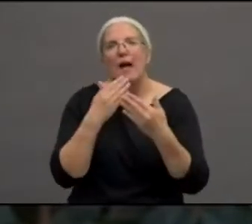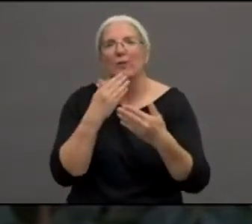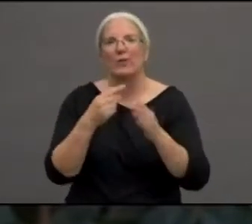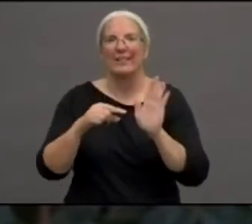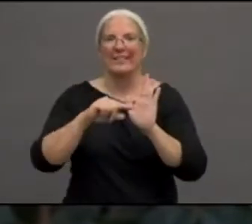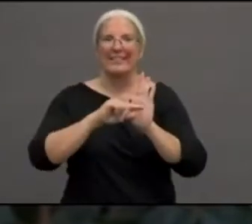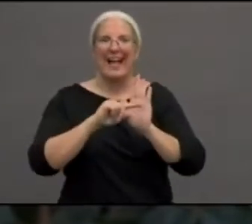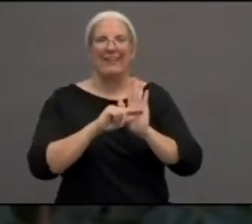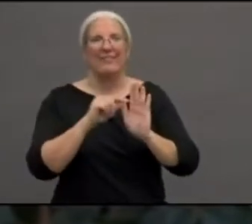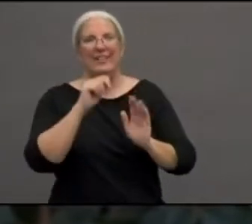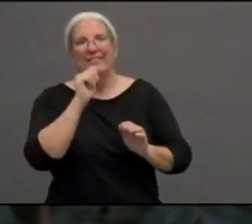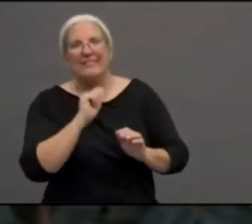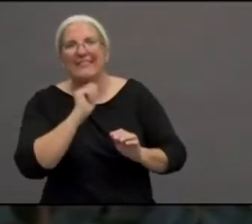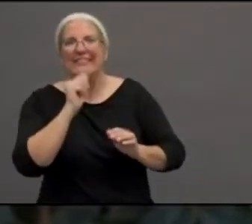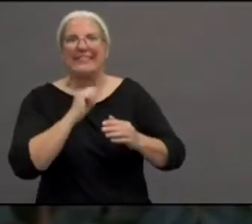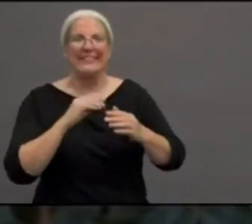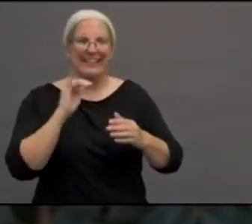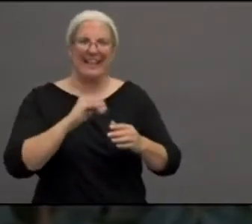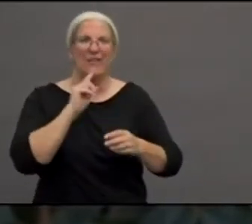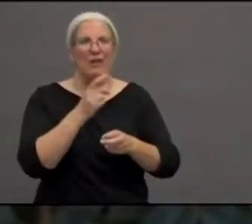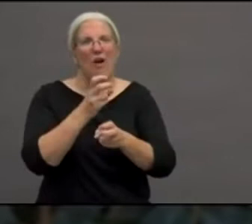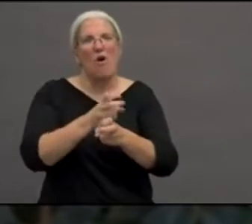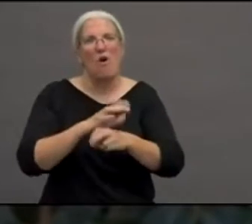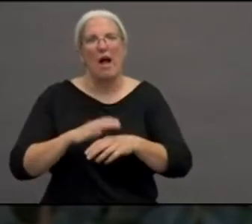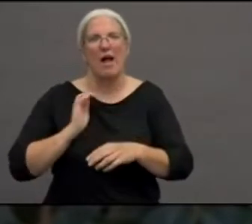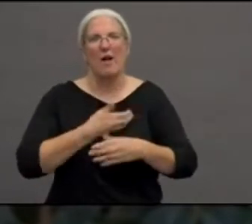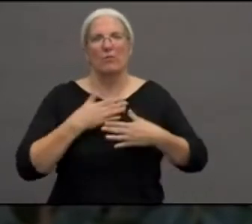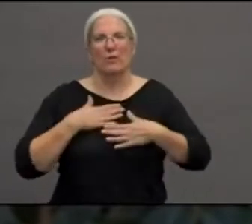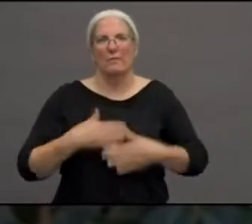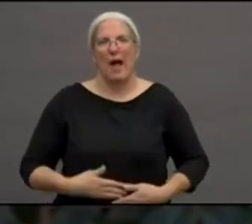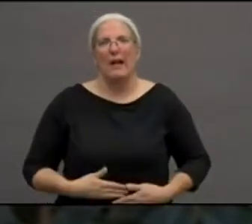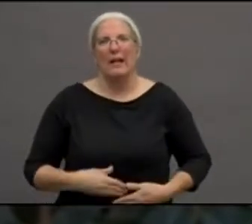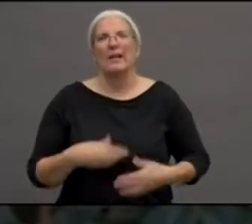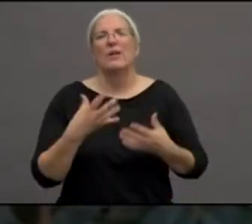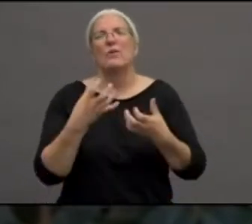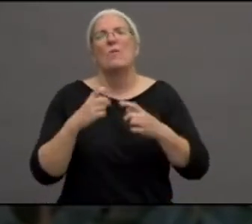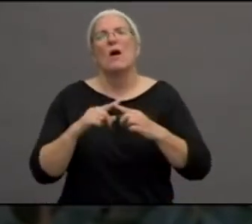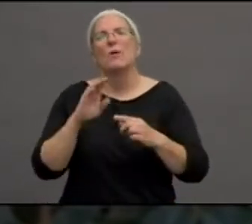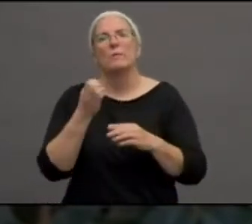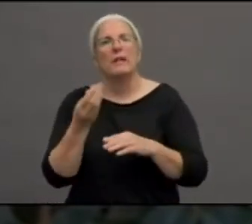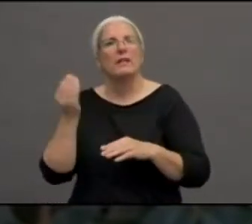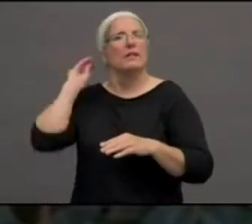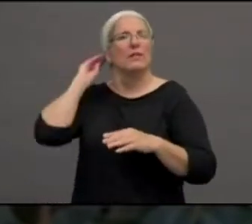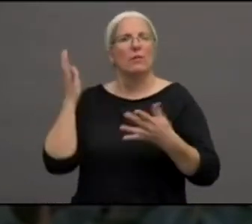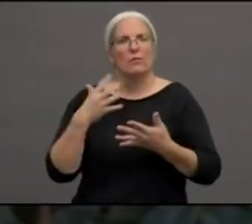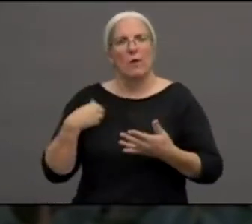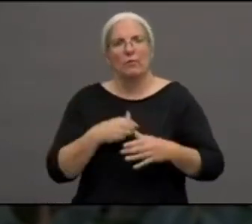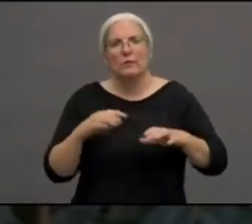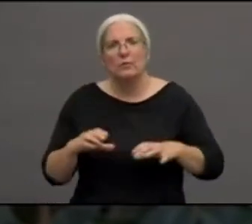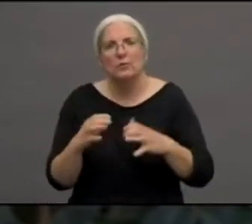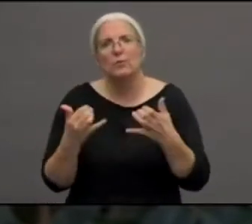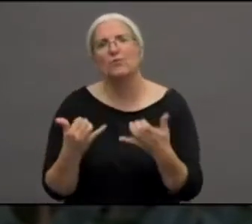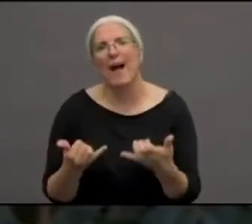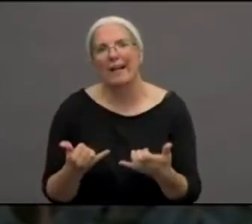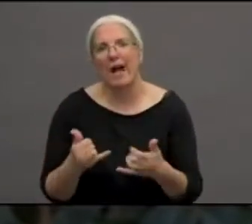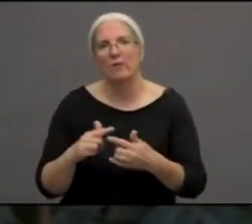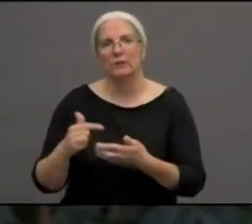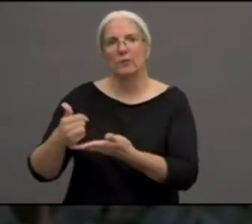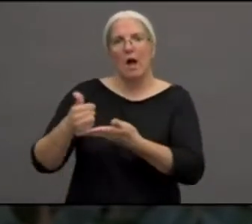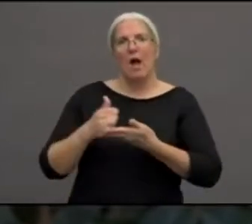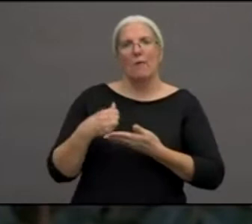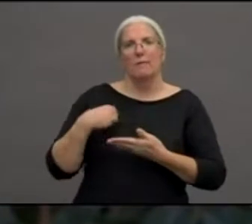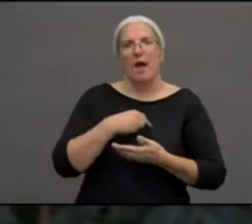on our body, and being aware of what is here and now helps you